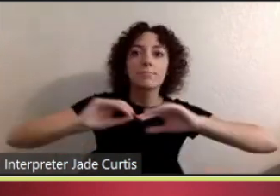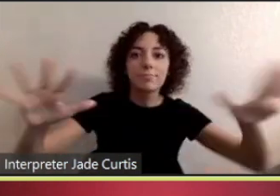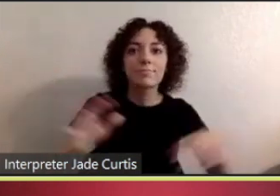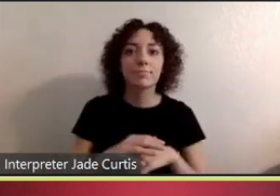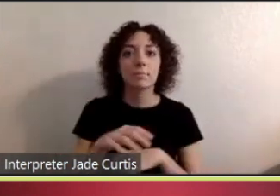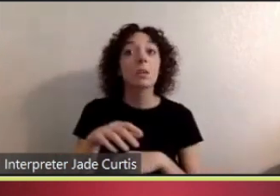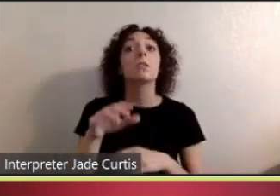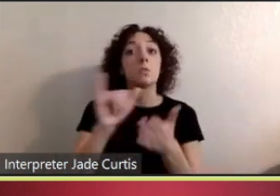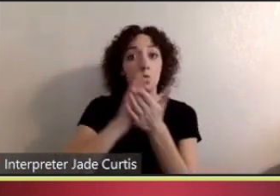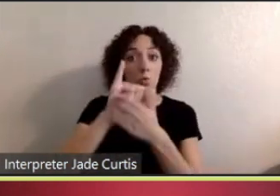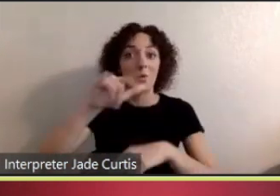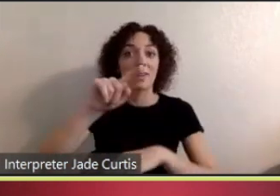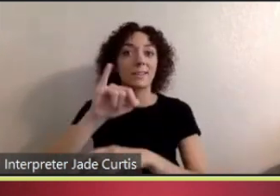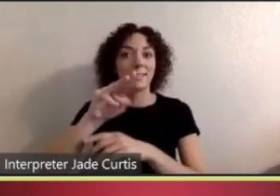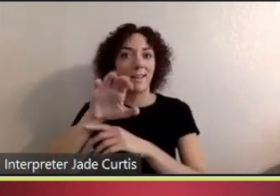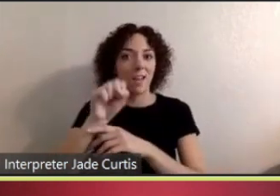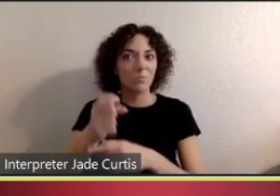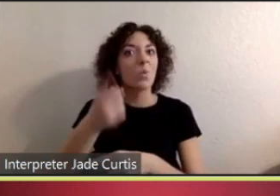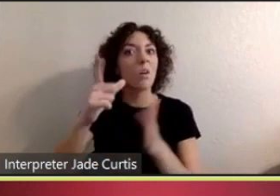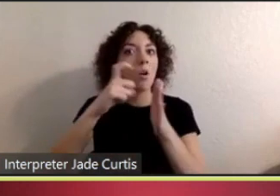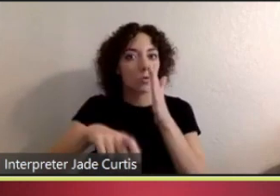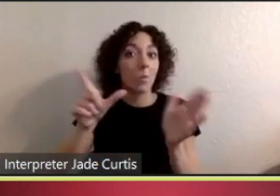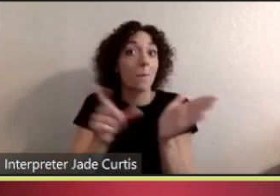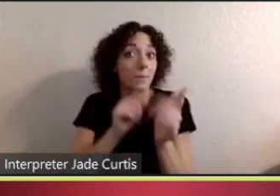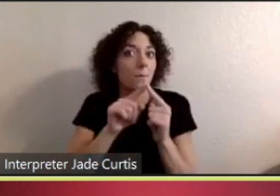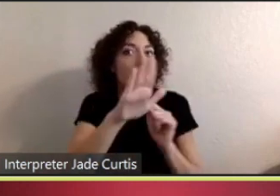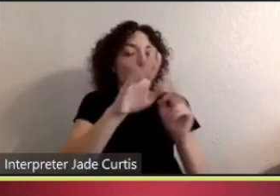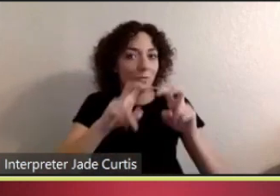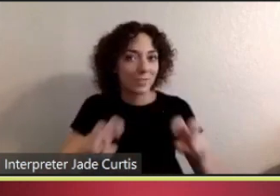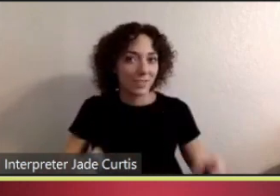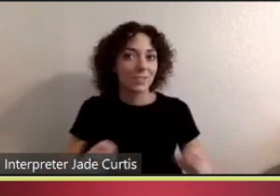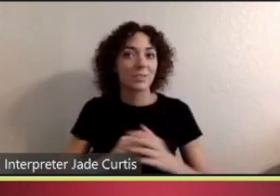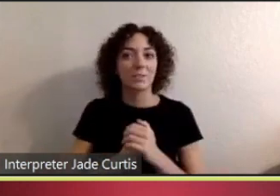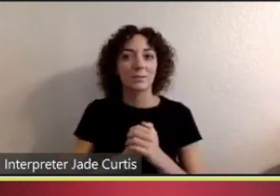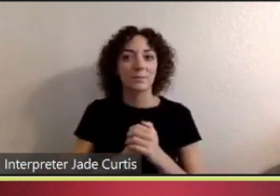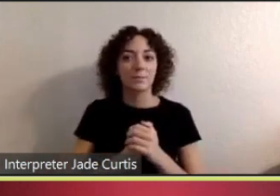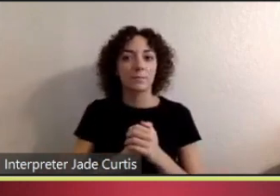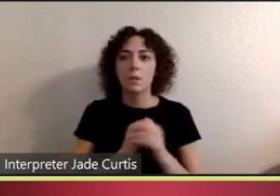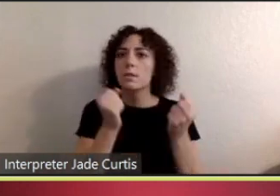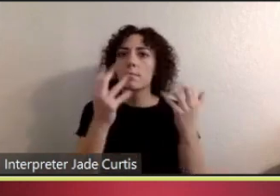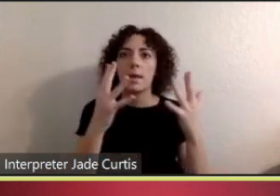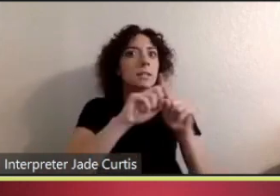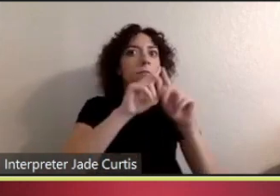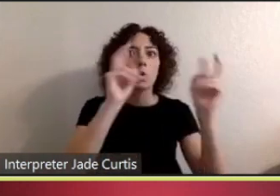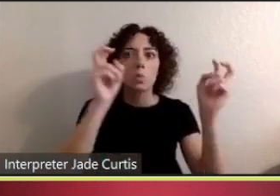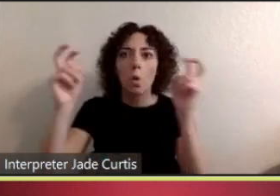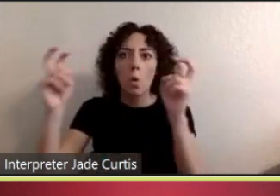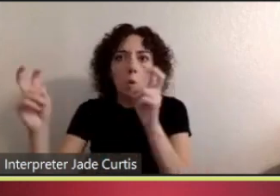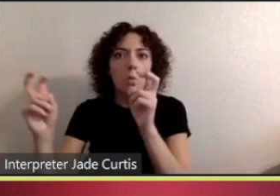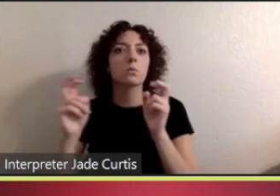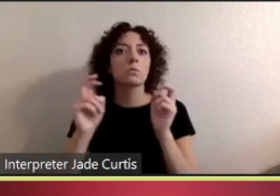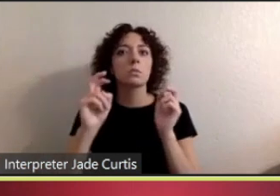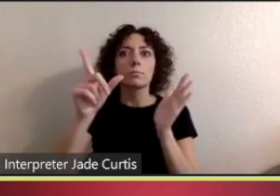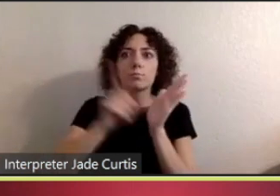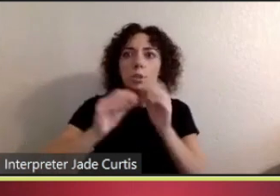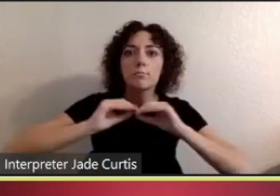air and an interview on NPR on how to lower risk of transmittal, as well as many quotes in the press. Professor Marr studied